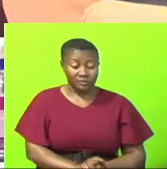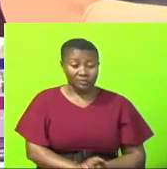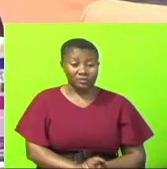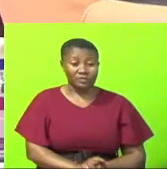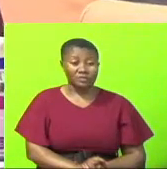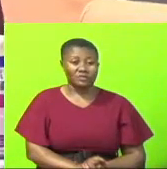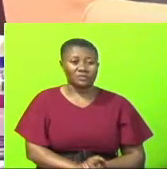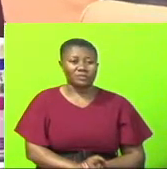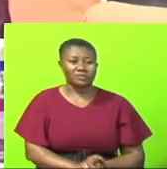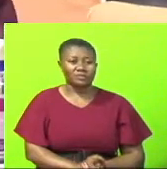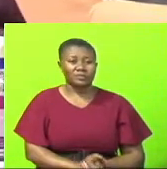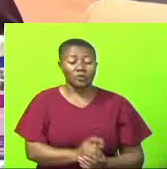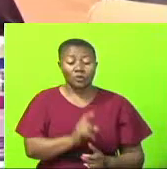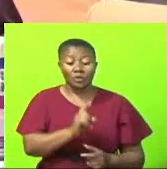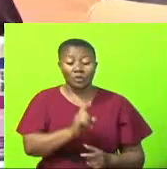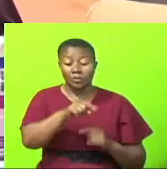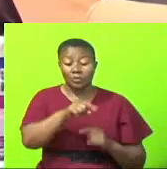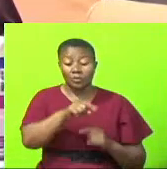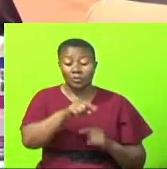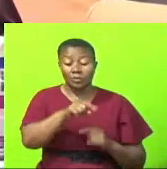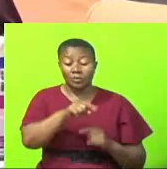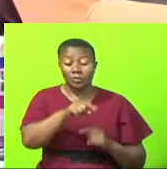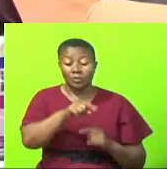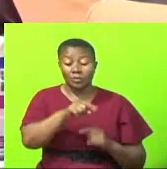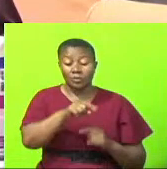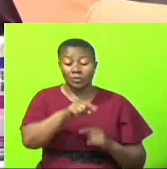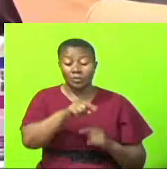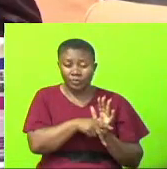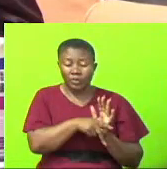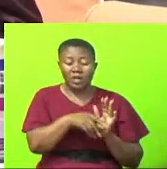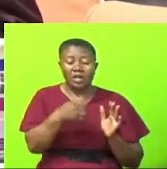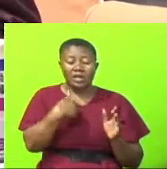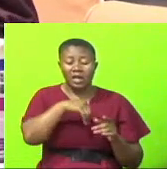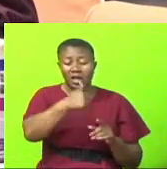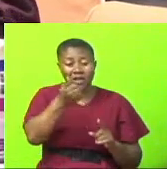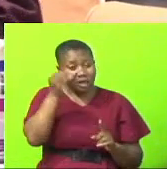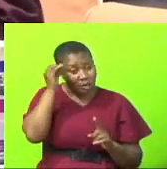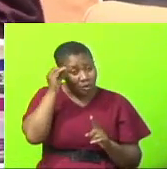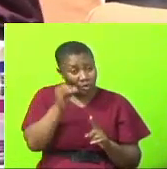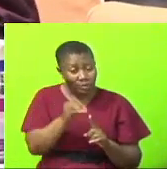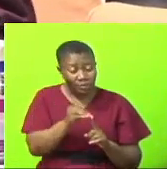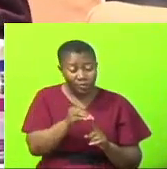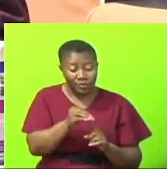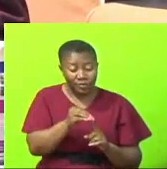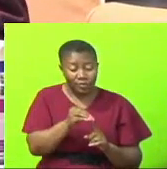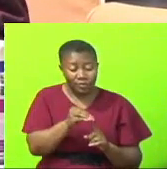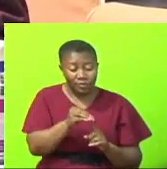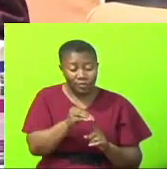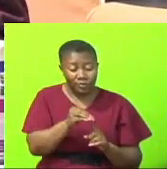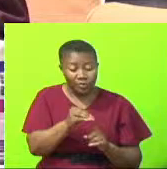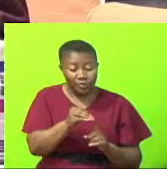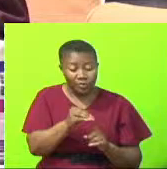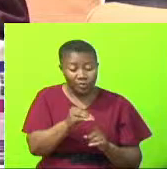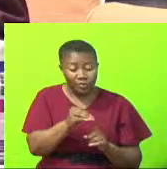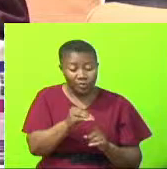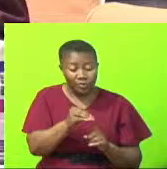state policy, that deals with political objectives. Article 35(1), Mr. Speaker, says, and I